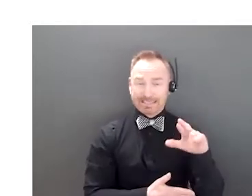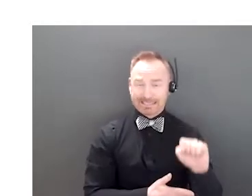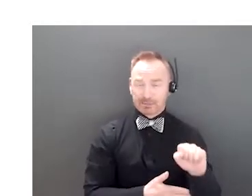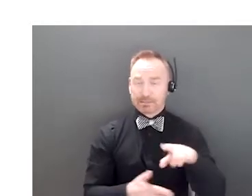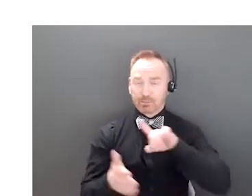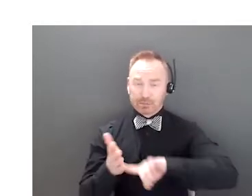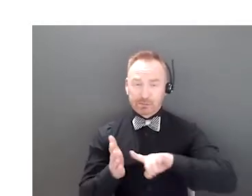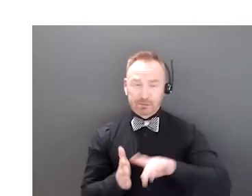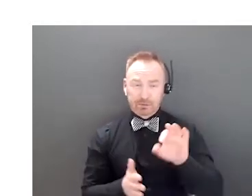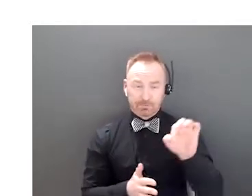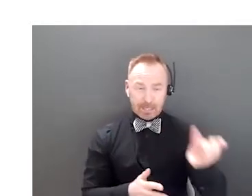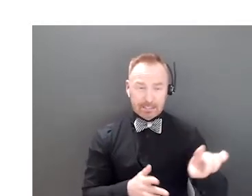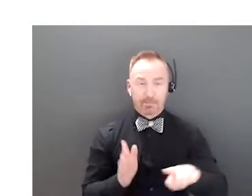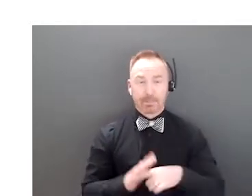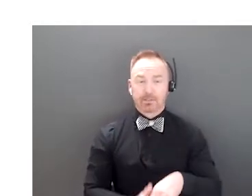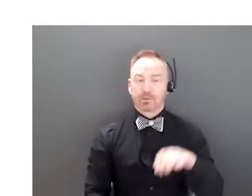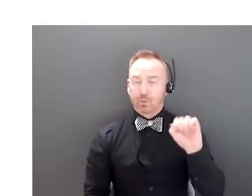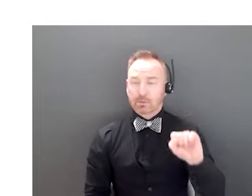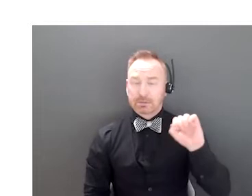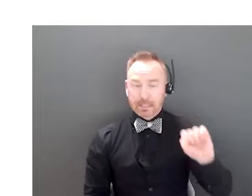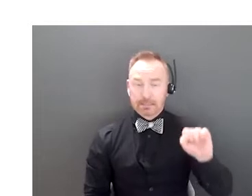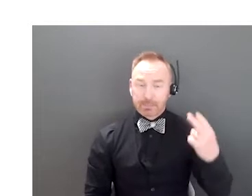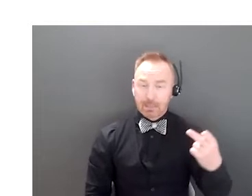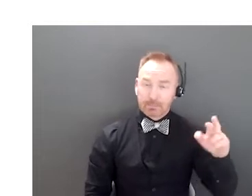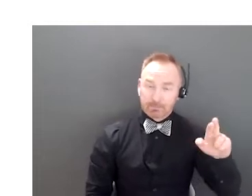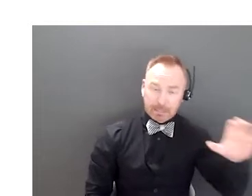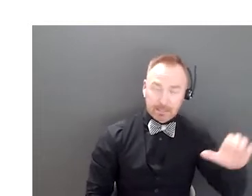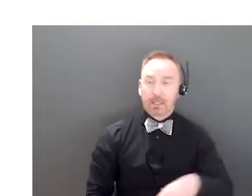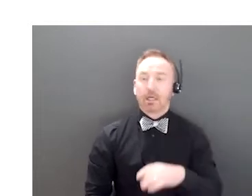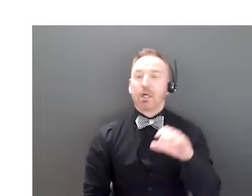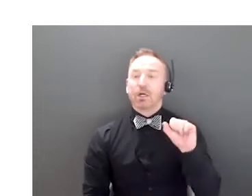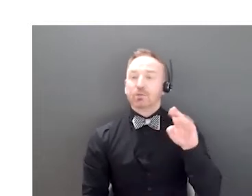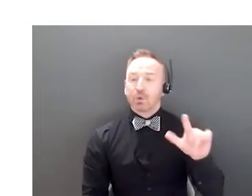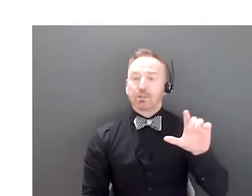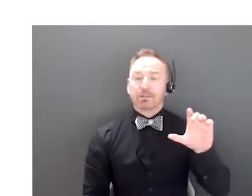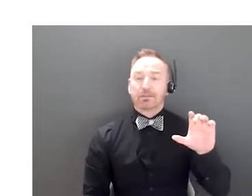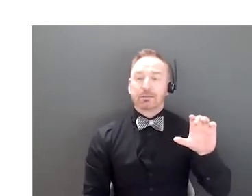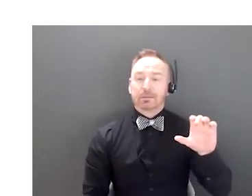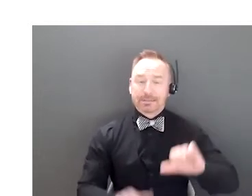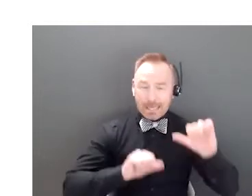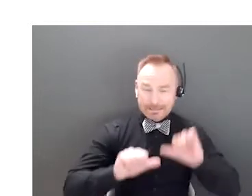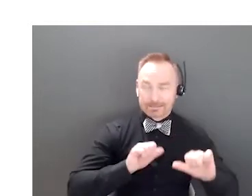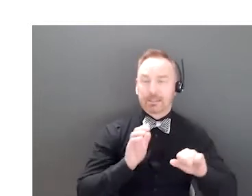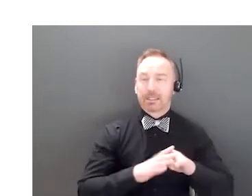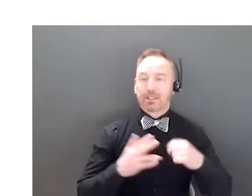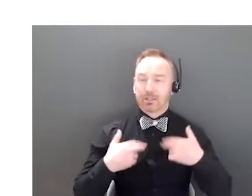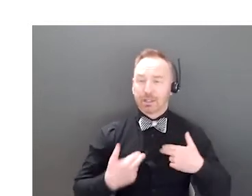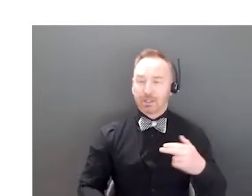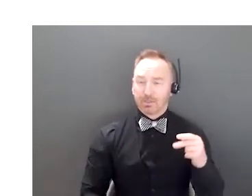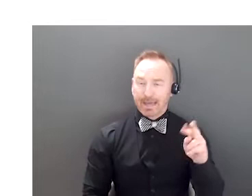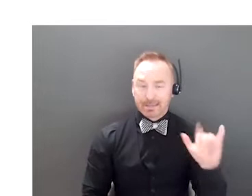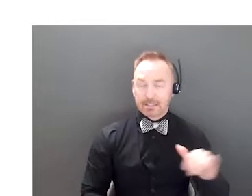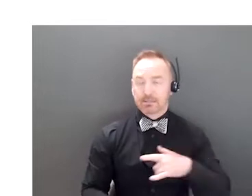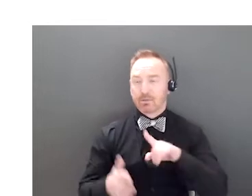Sciences and Humanities Research Council of Canada, which are both federal research funding bodies. I'd also like to acknowledge Accessibility Standards